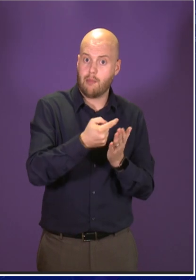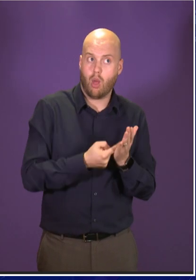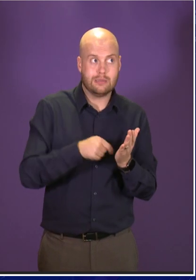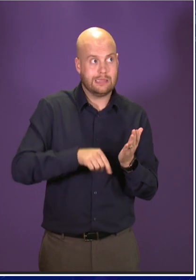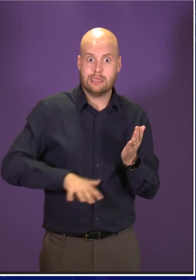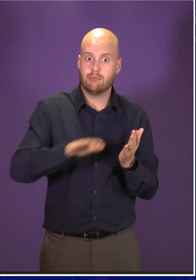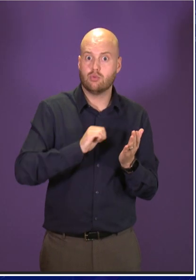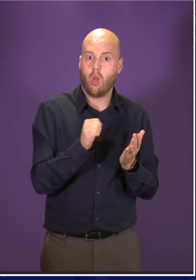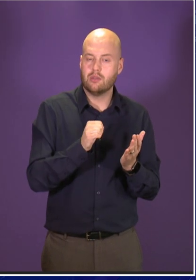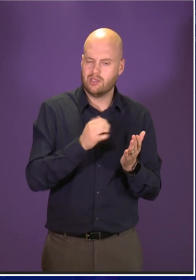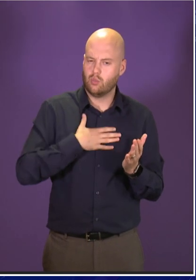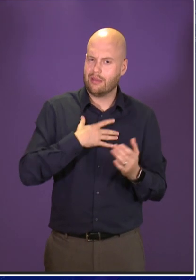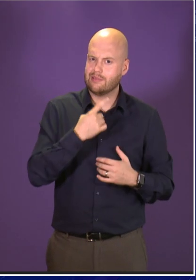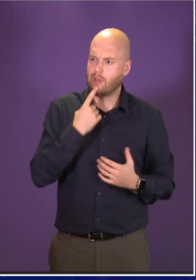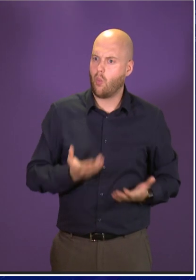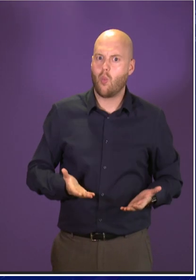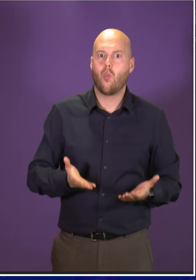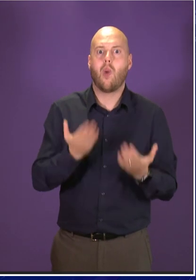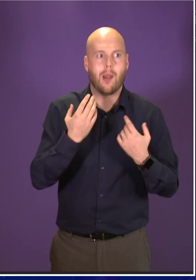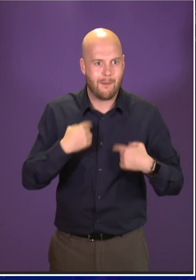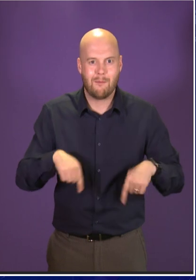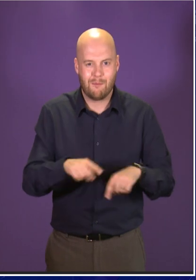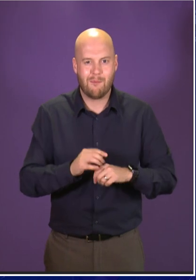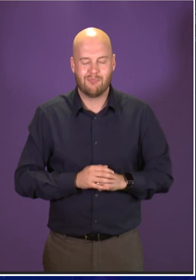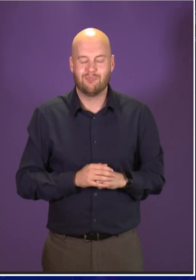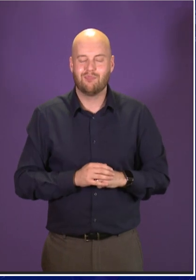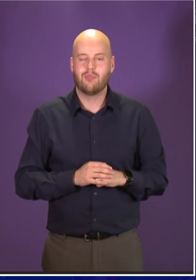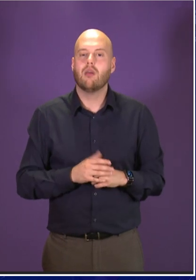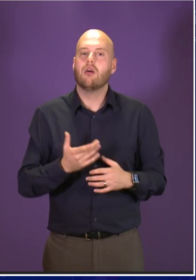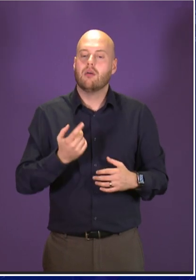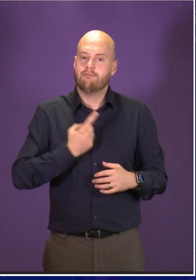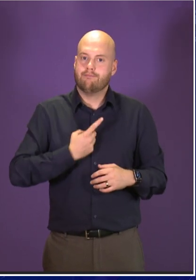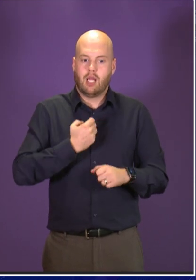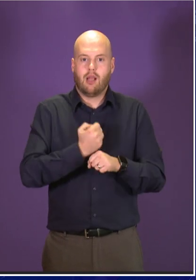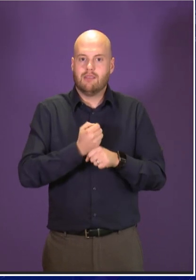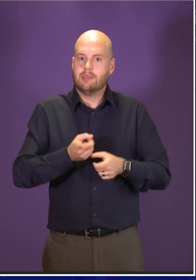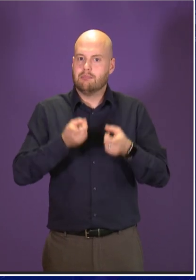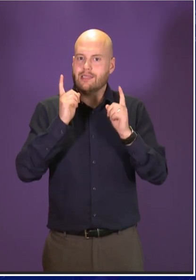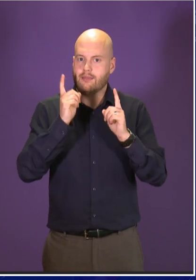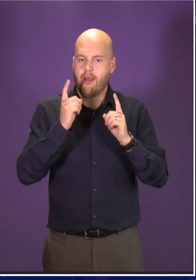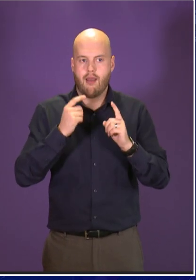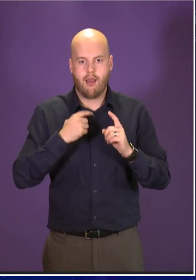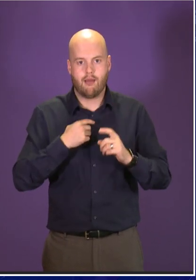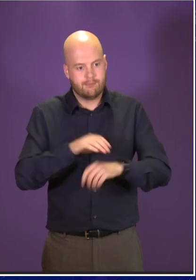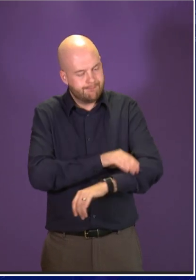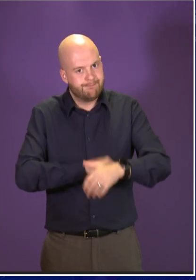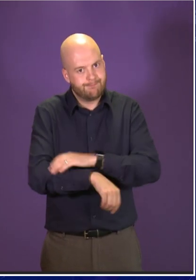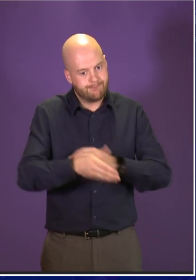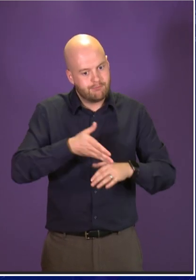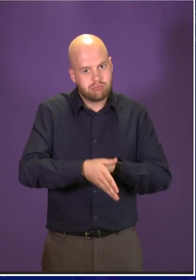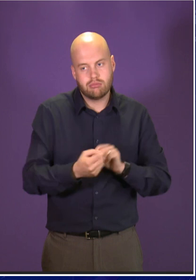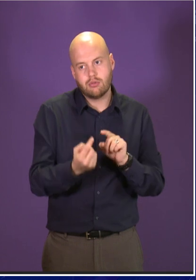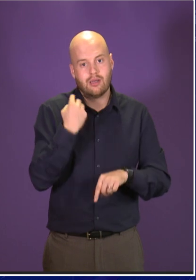welcome to Scotland. As the Government Minister involved in establishing this global summit back in 2012,